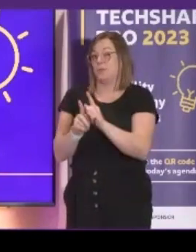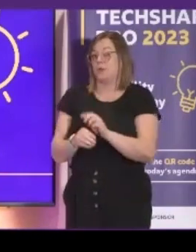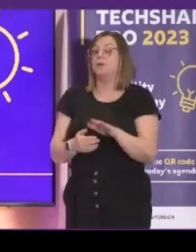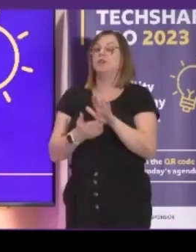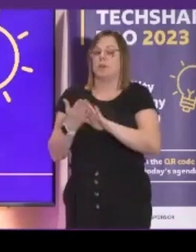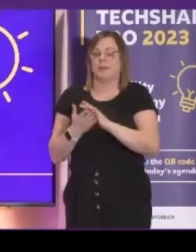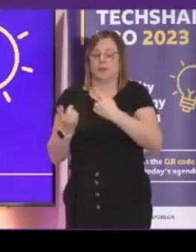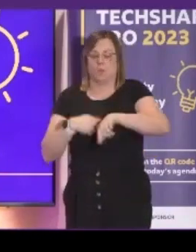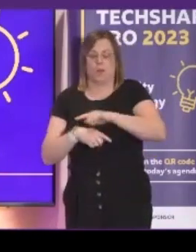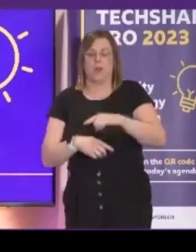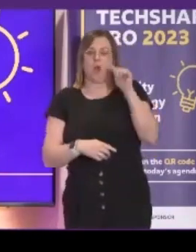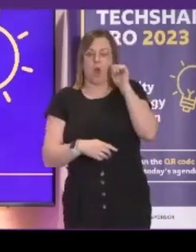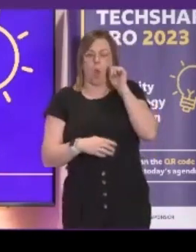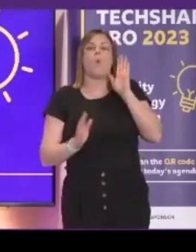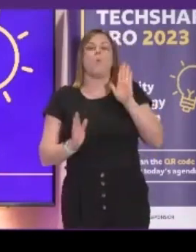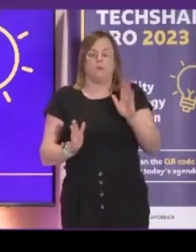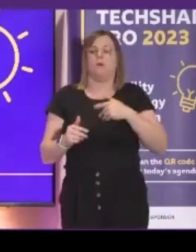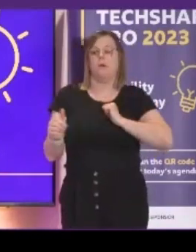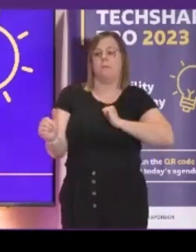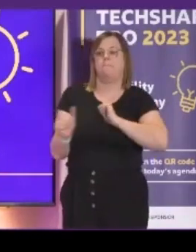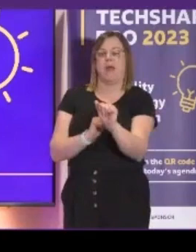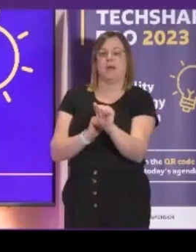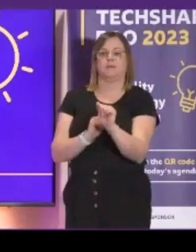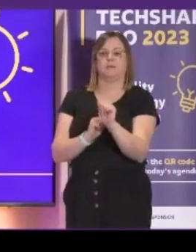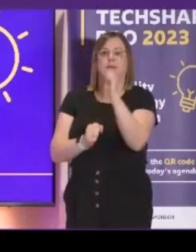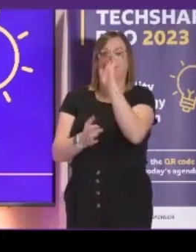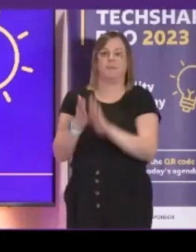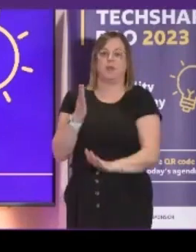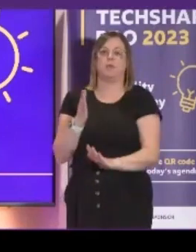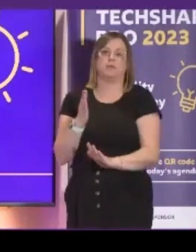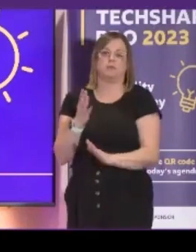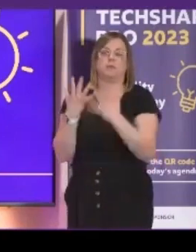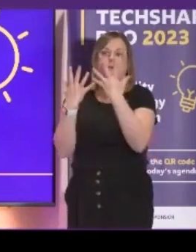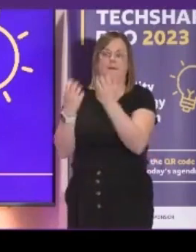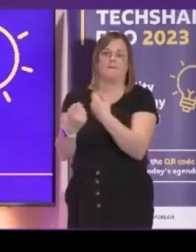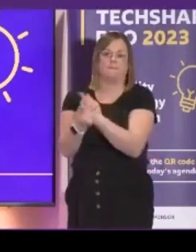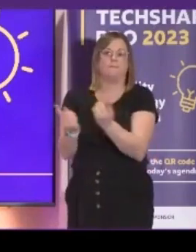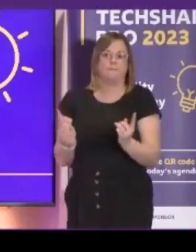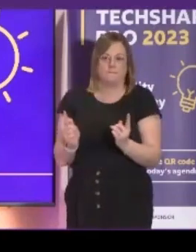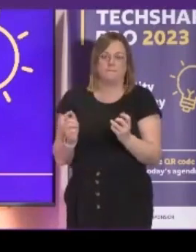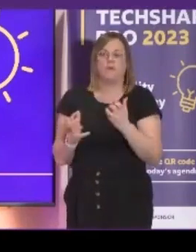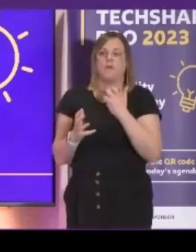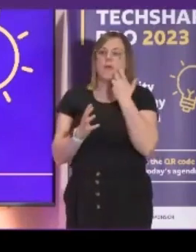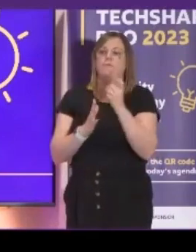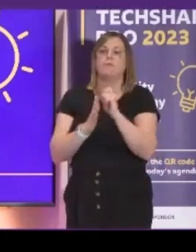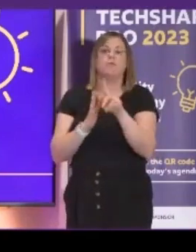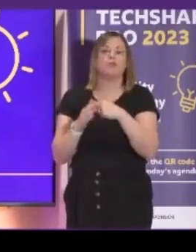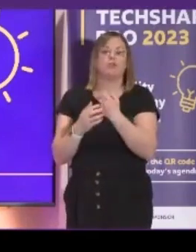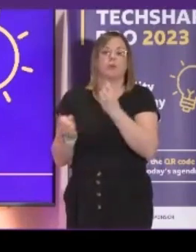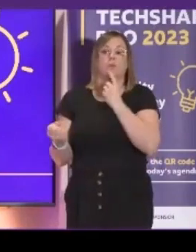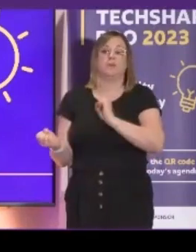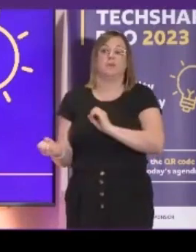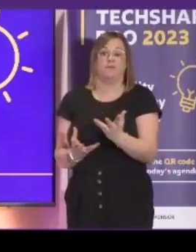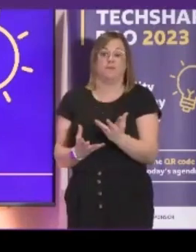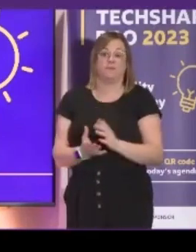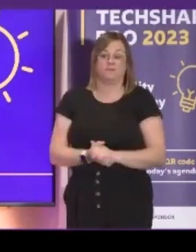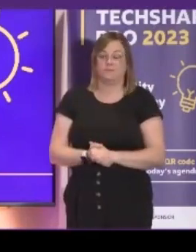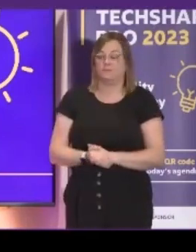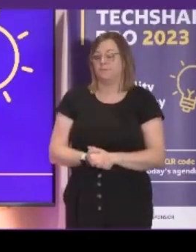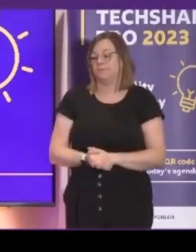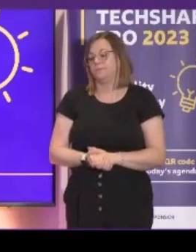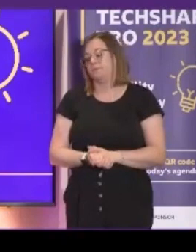confident that we're giving the best user experience with every project we deliver. Yeah.